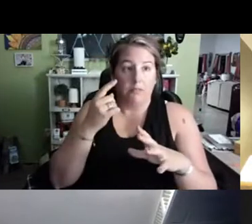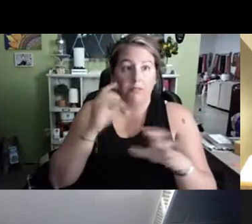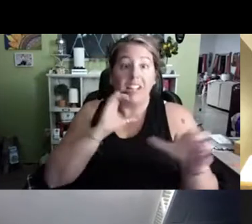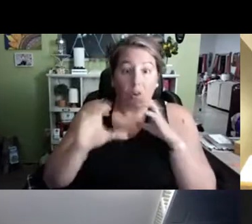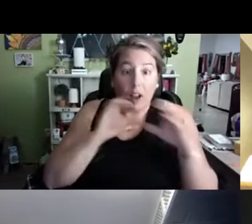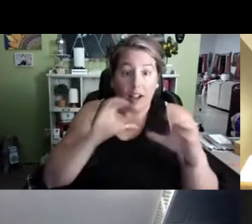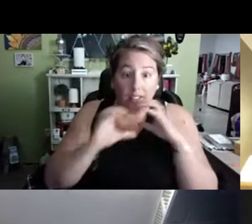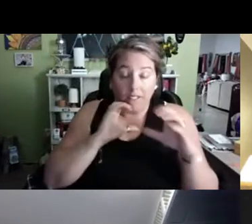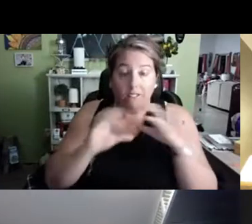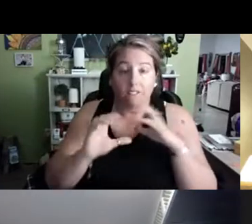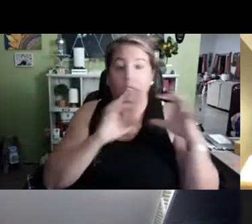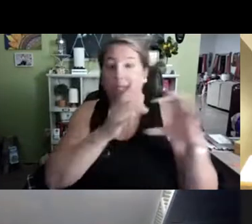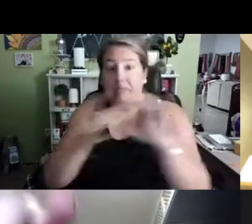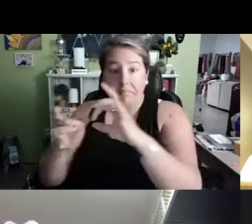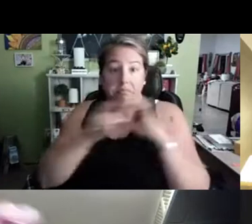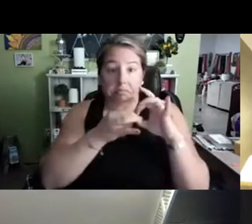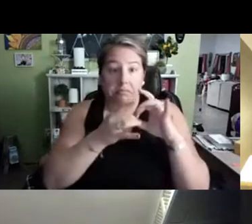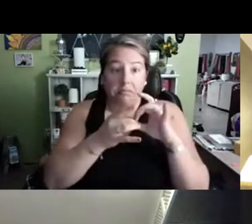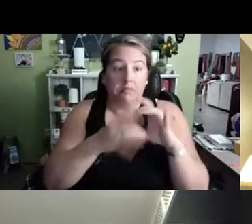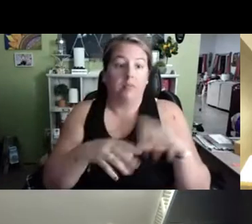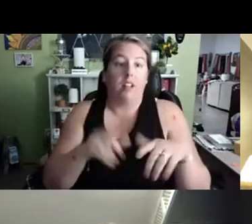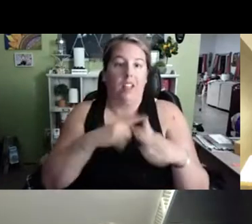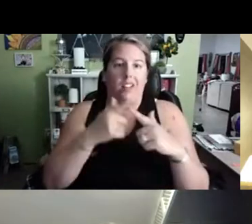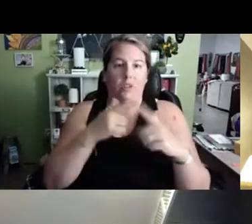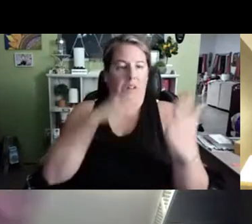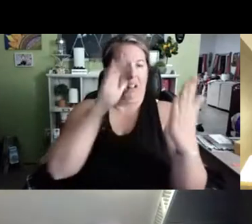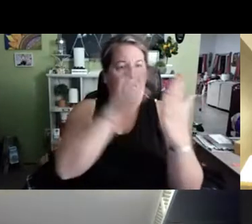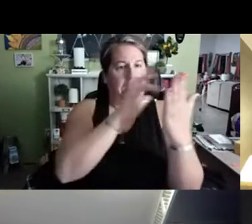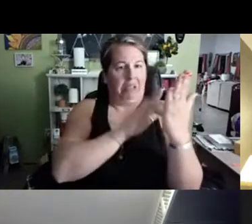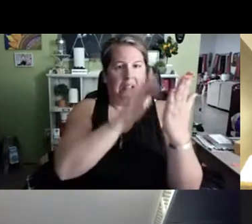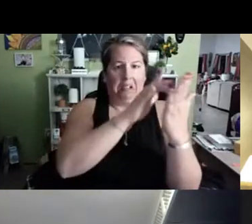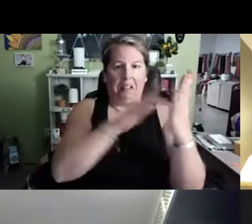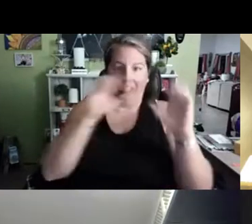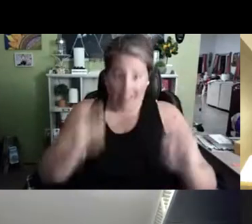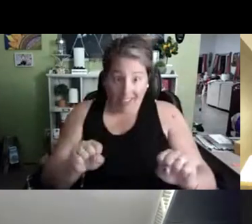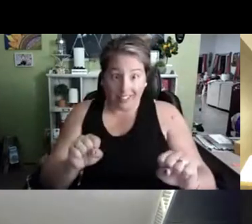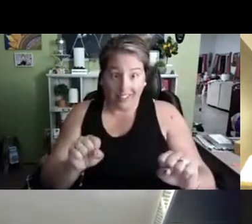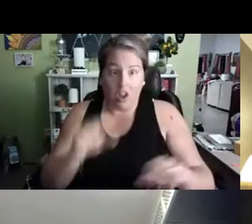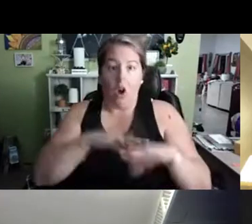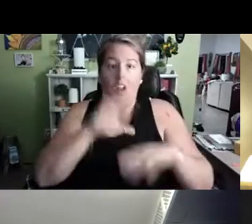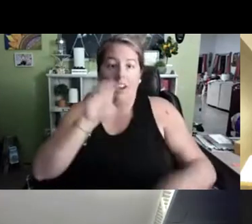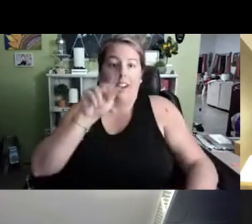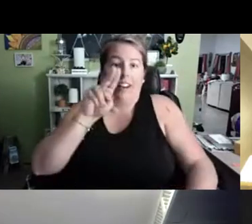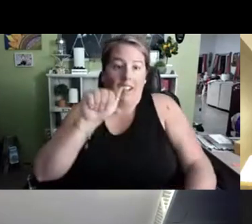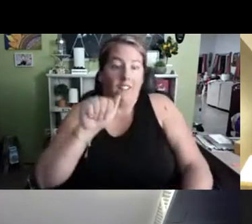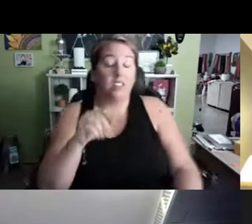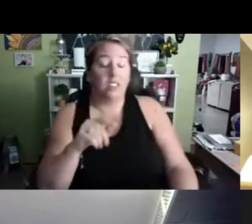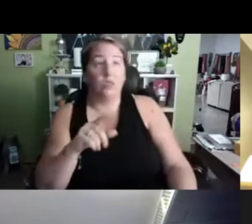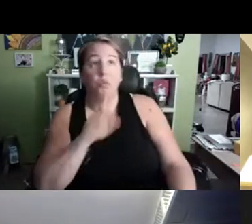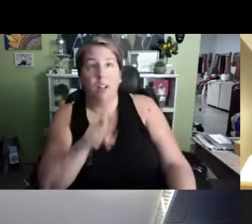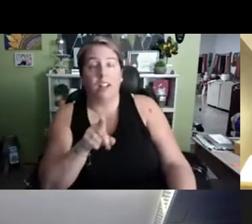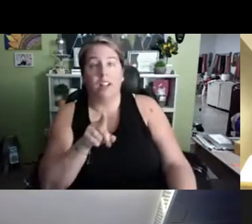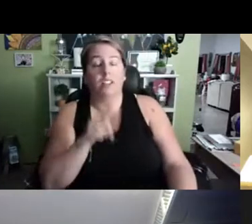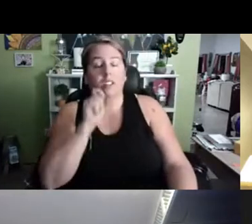people push on buttons and to be able to redirect them to where I want them to go. That's basically what it